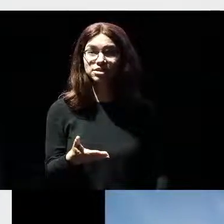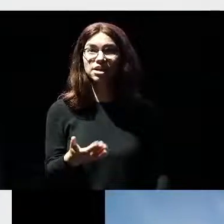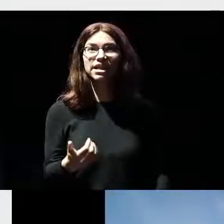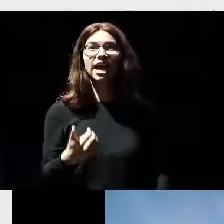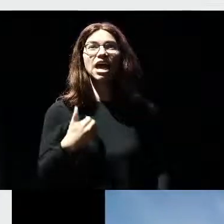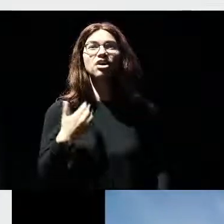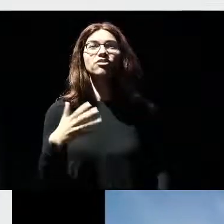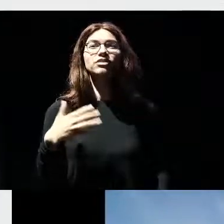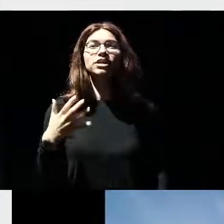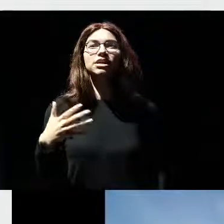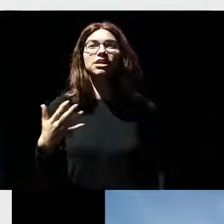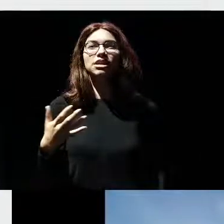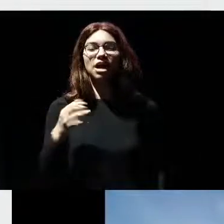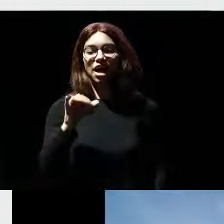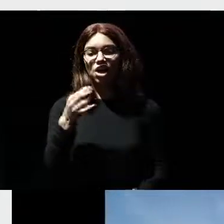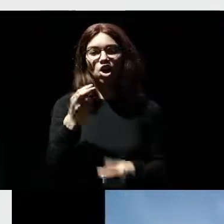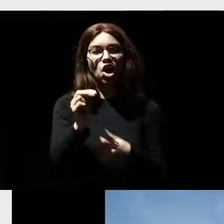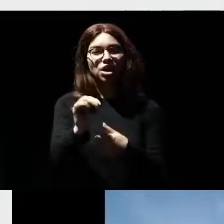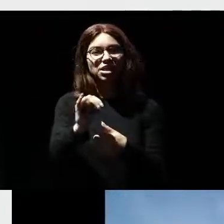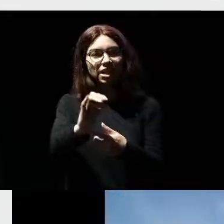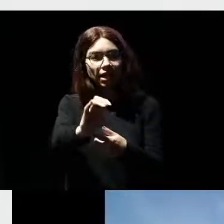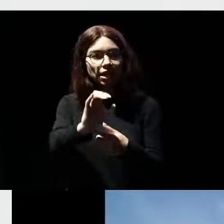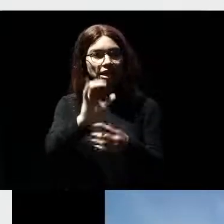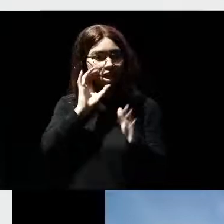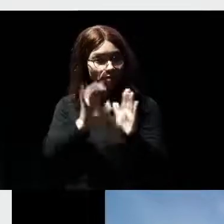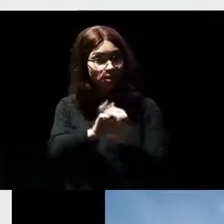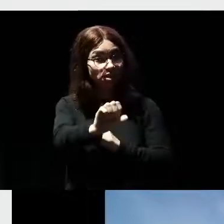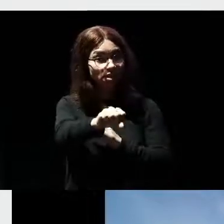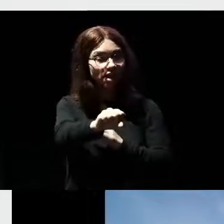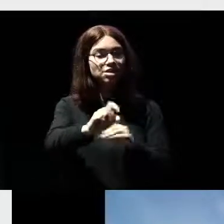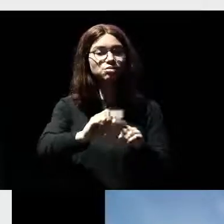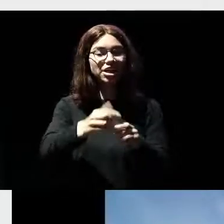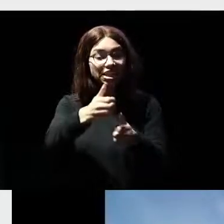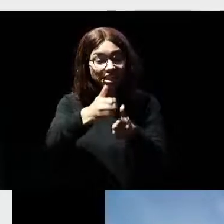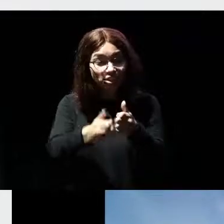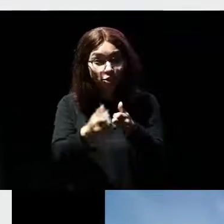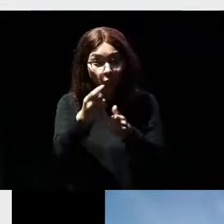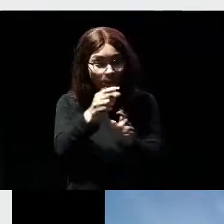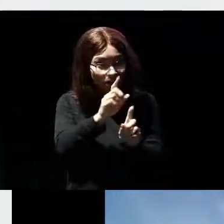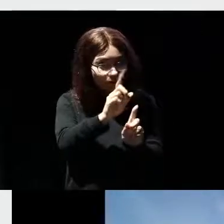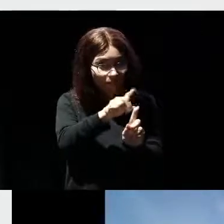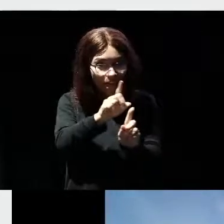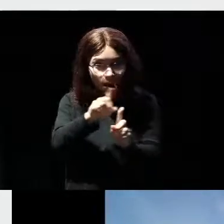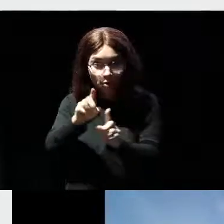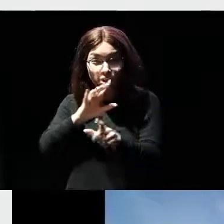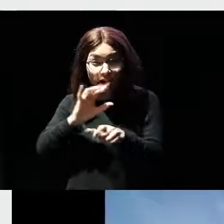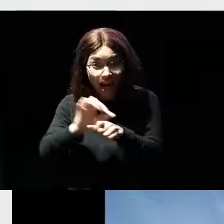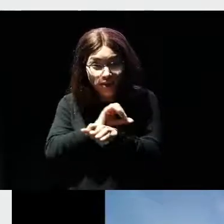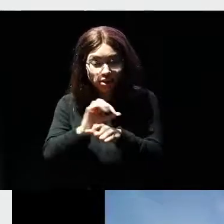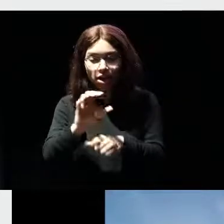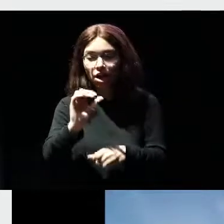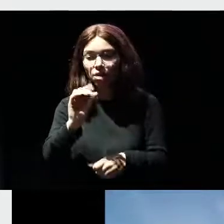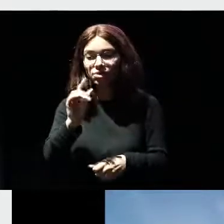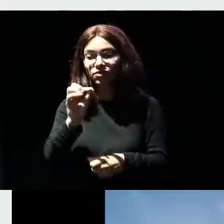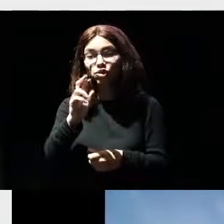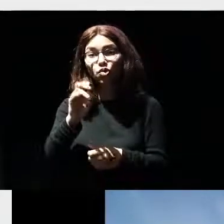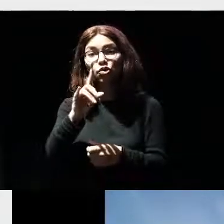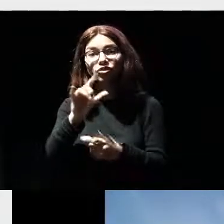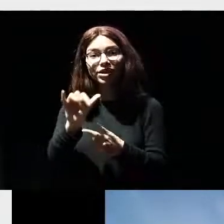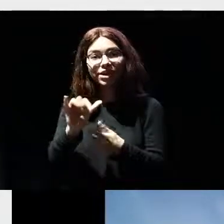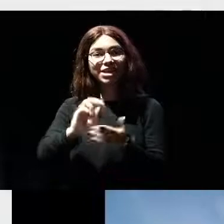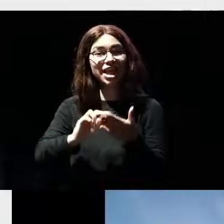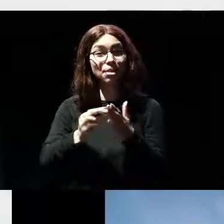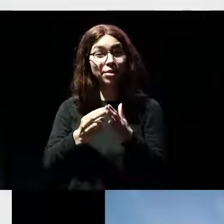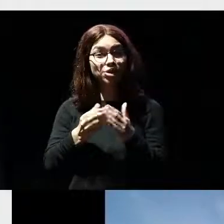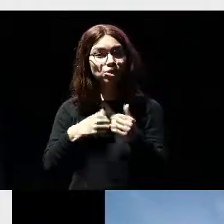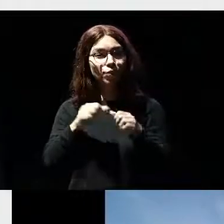have those iconic images, each and every one of them is actually an observatory. They're a place you go to